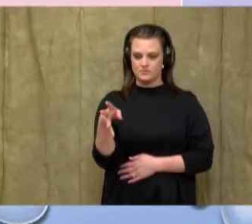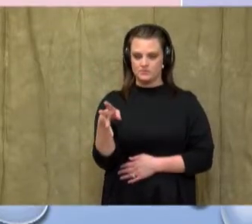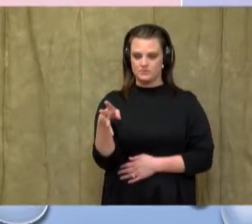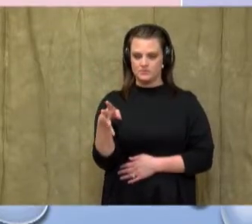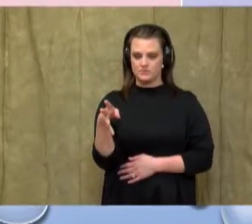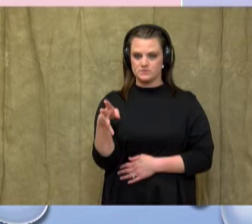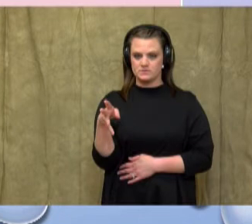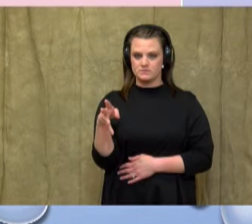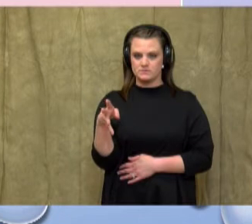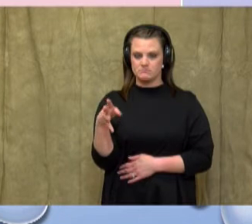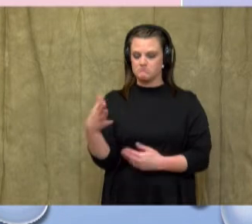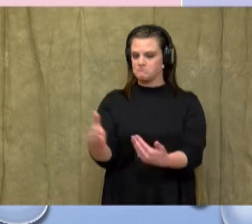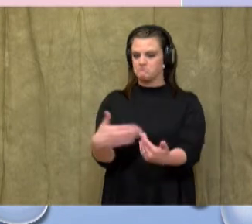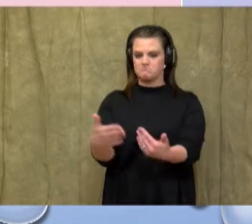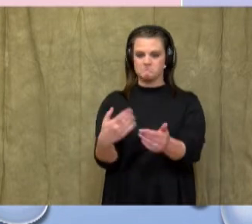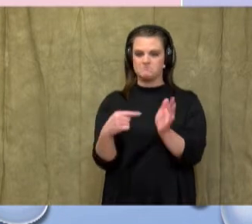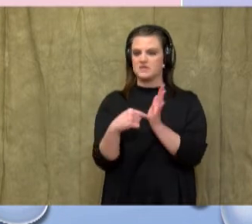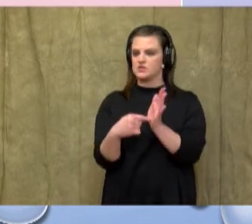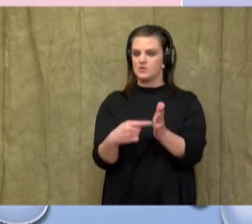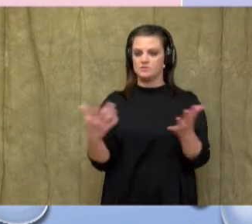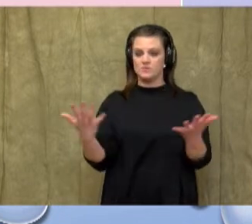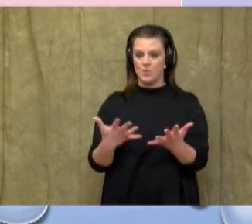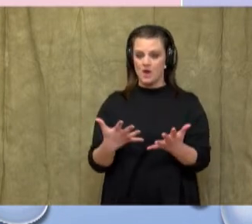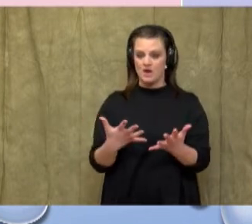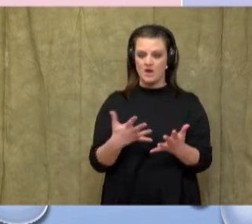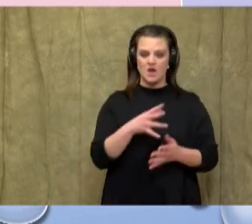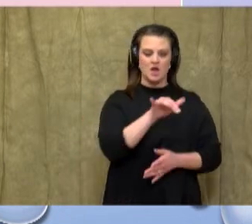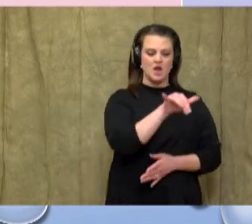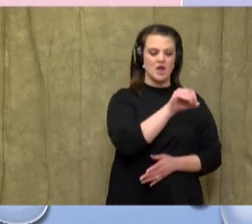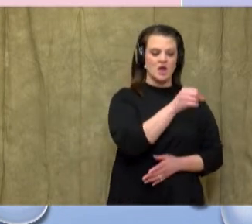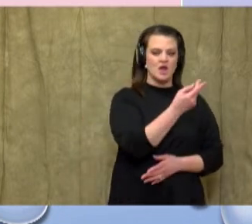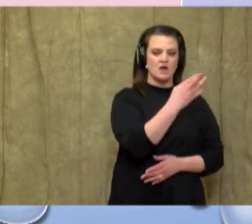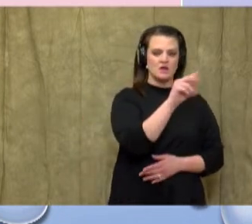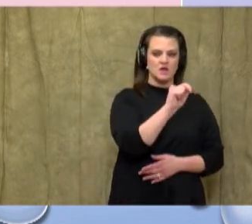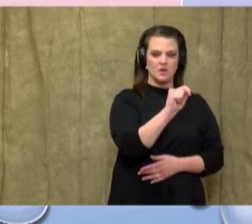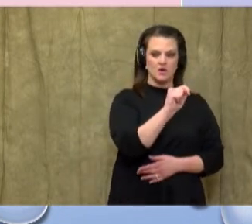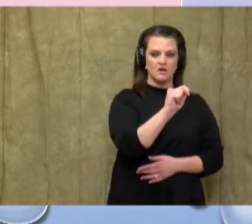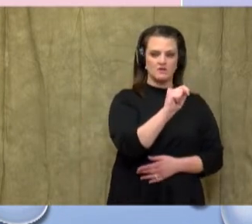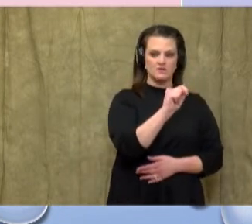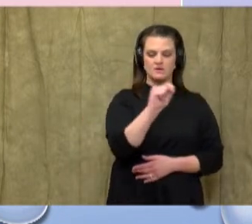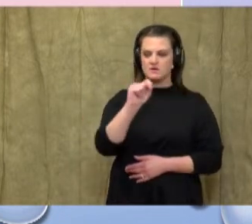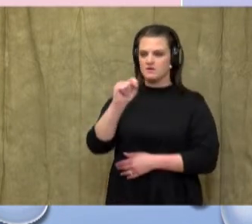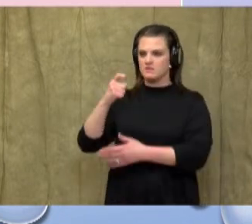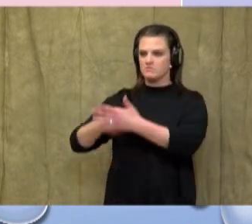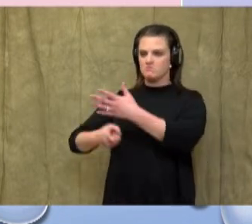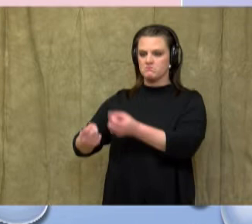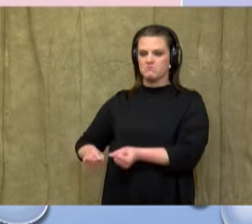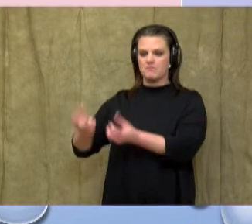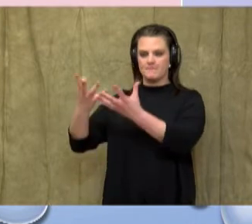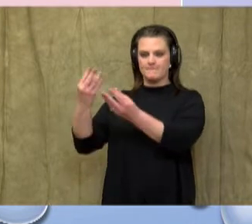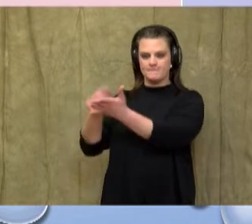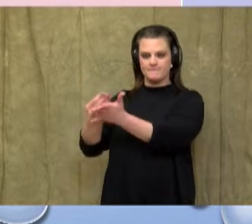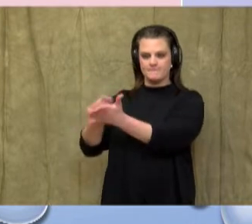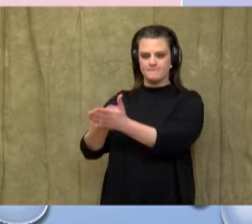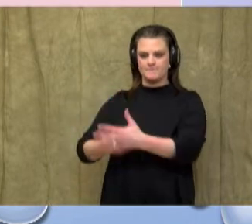you yogurt cups and the total cost of the yogurt